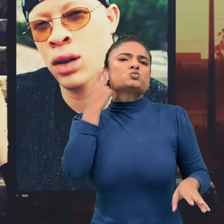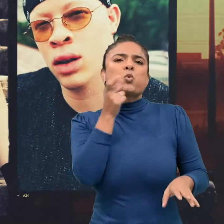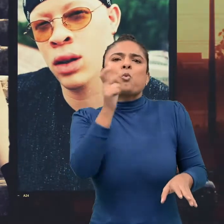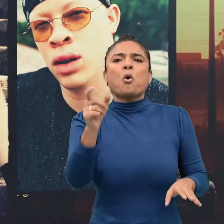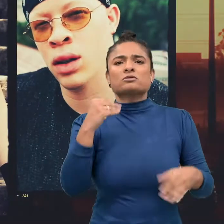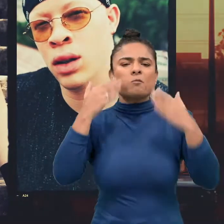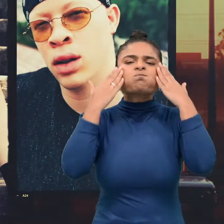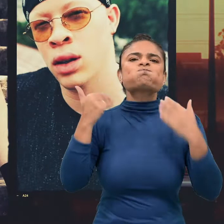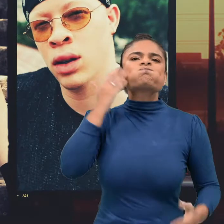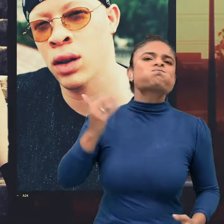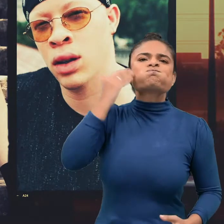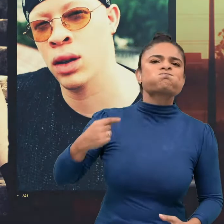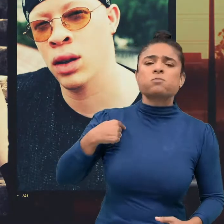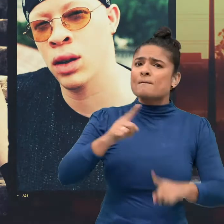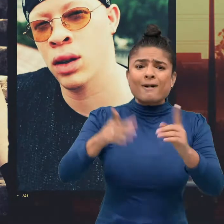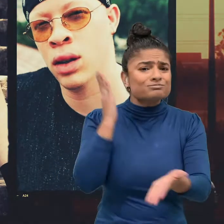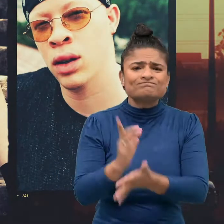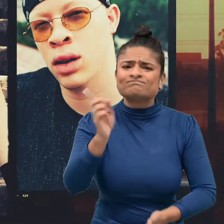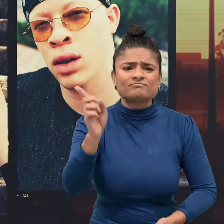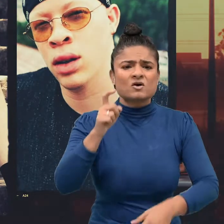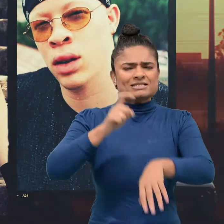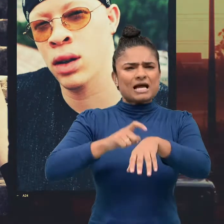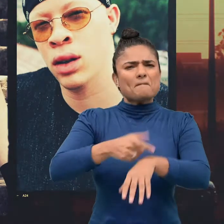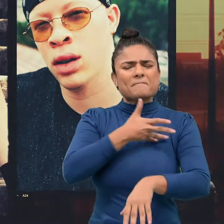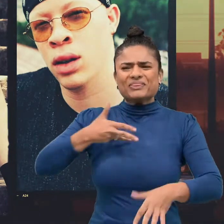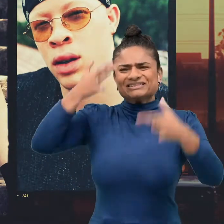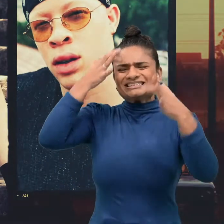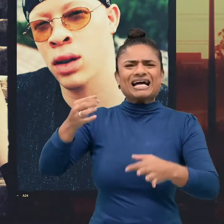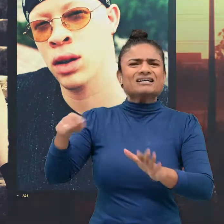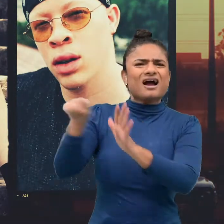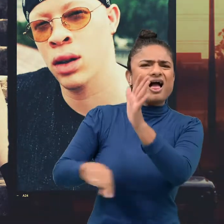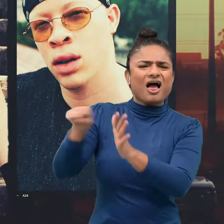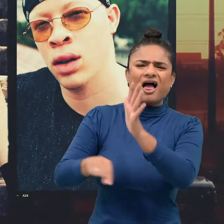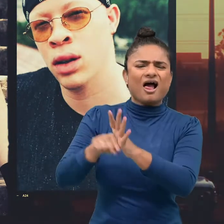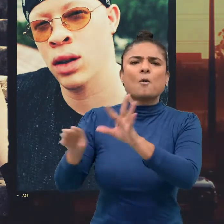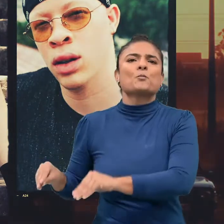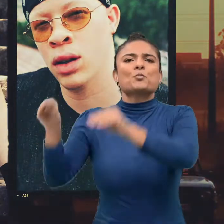for white man, and threw a rock at his head. And that was when his mom decided to move to the city.